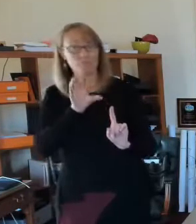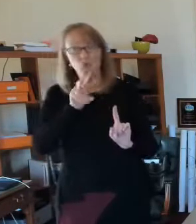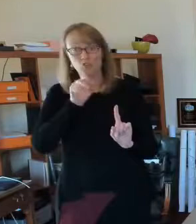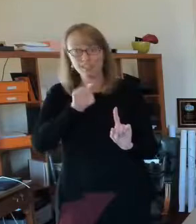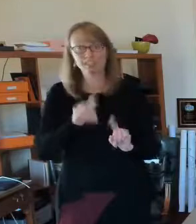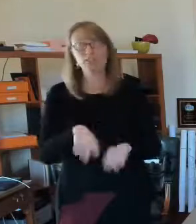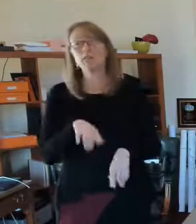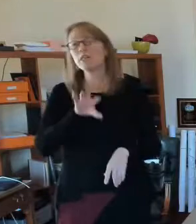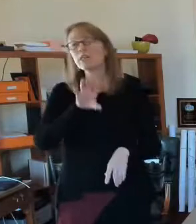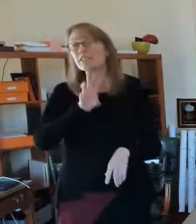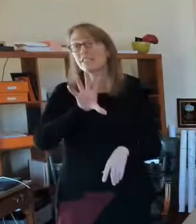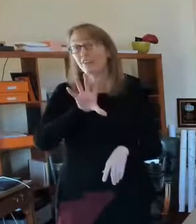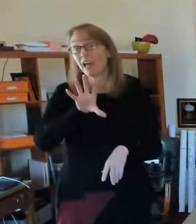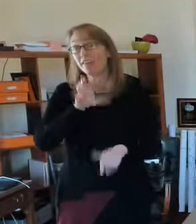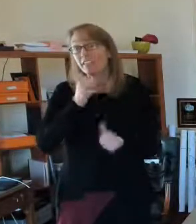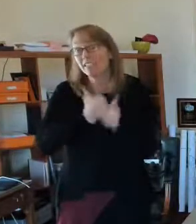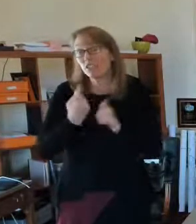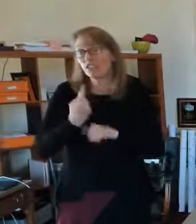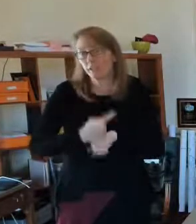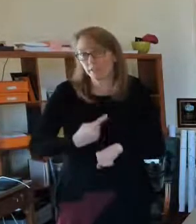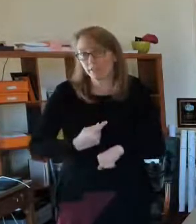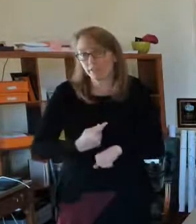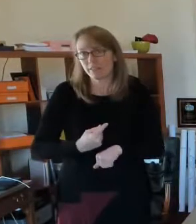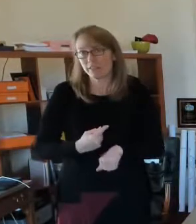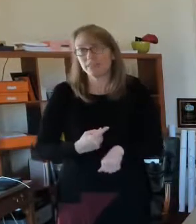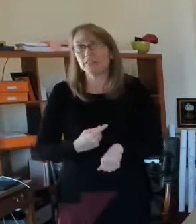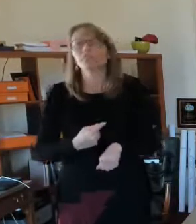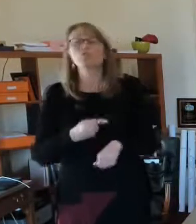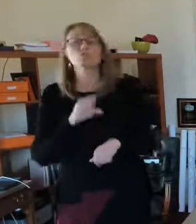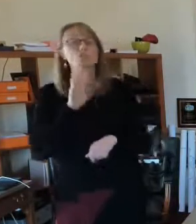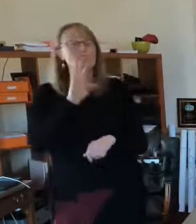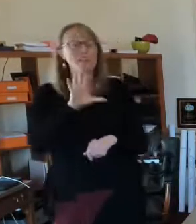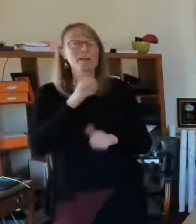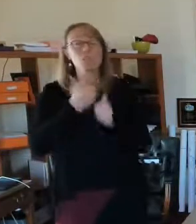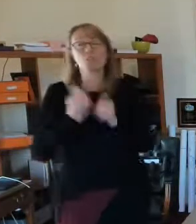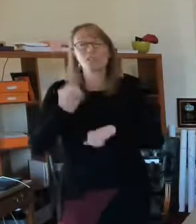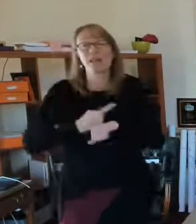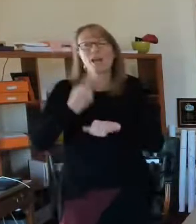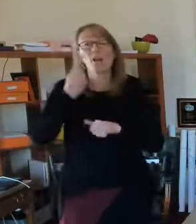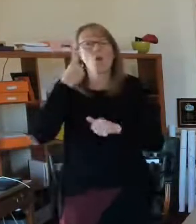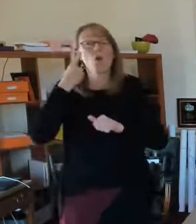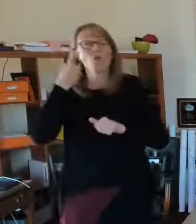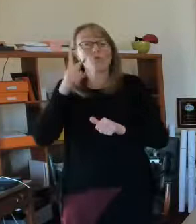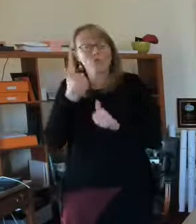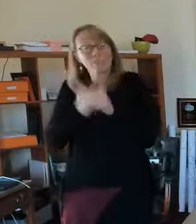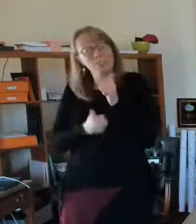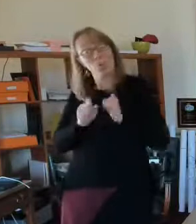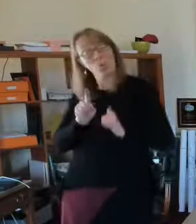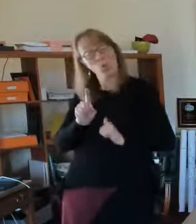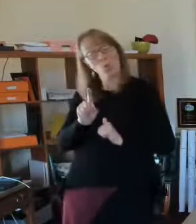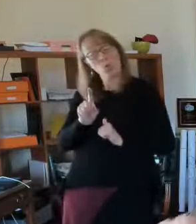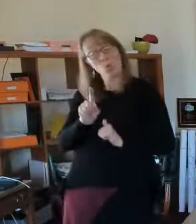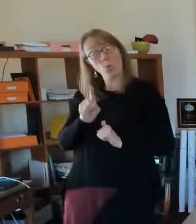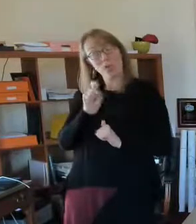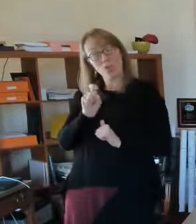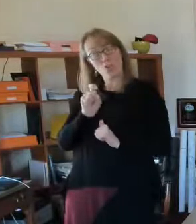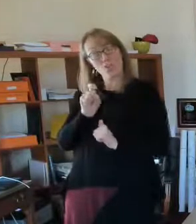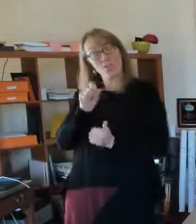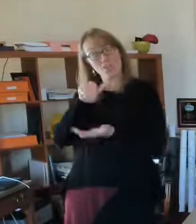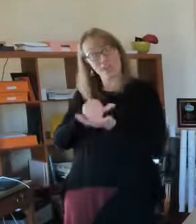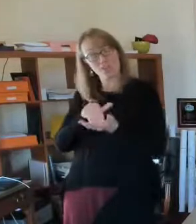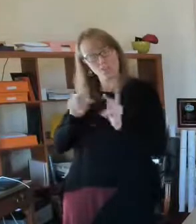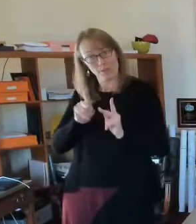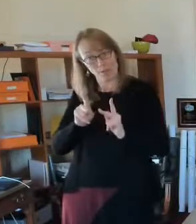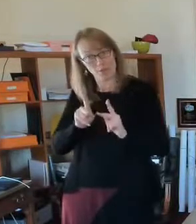day. 65 per day per 100,000. That's important. 65 per 100,000 people.